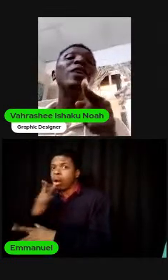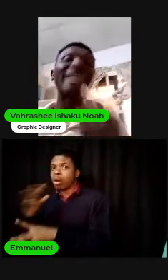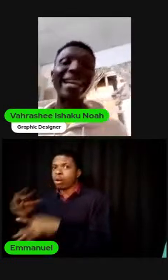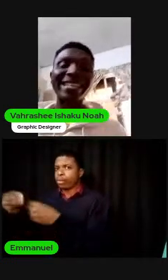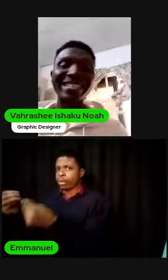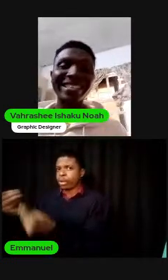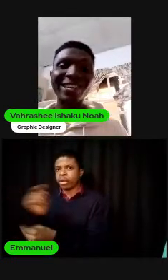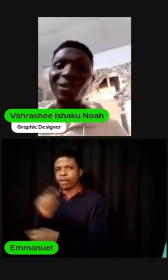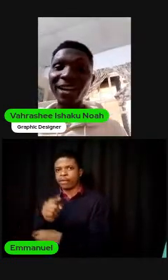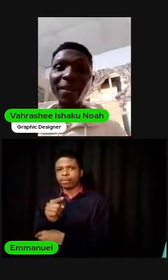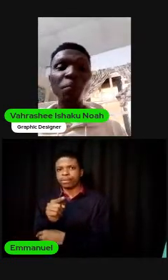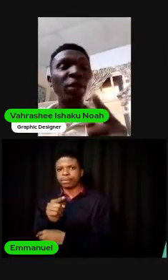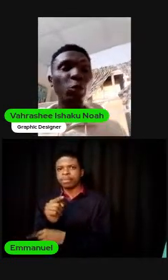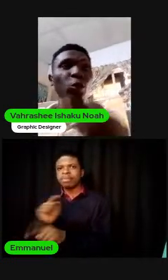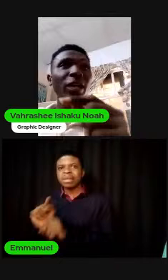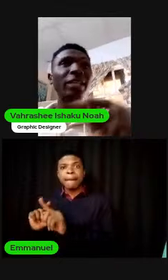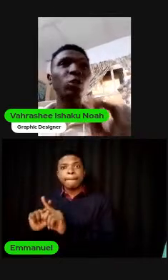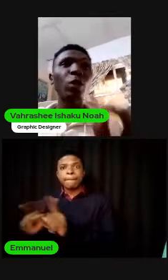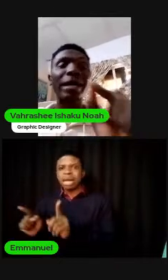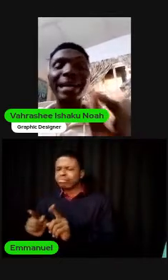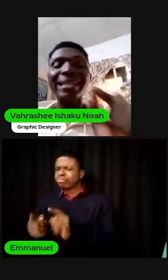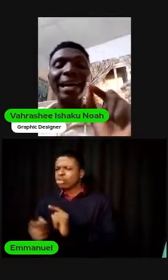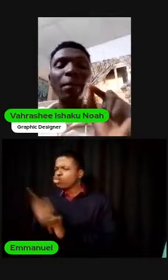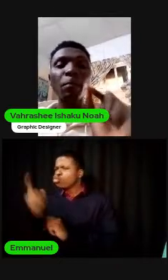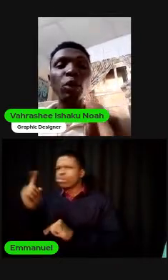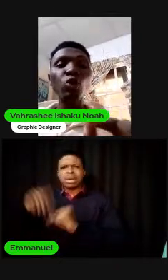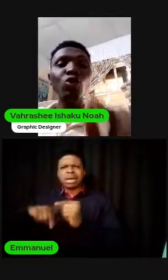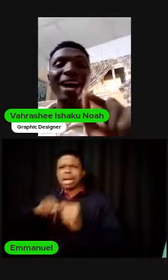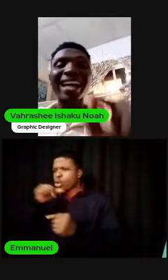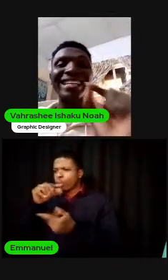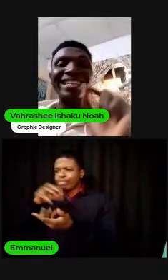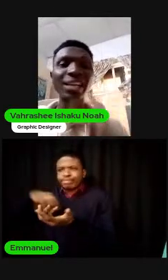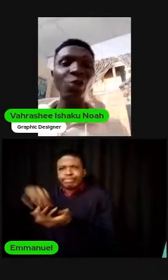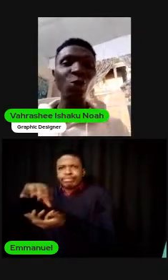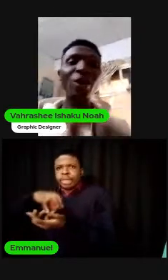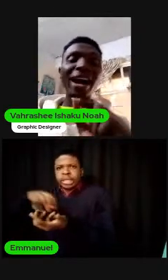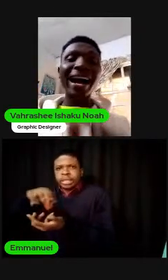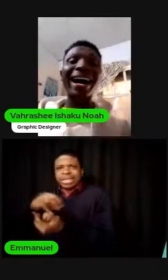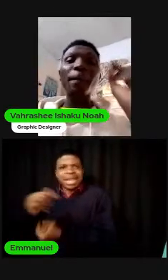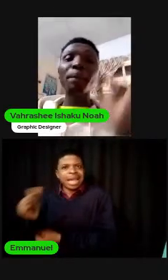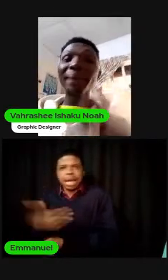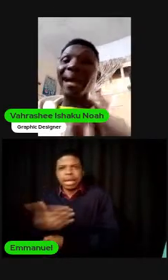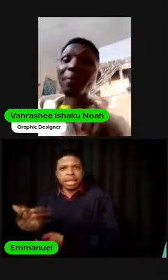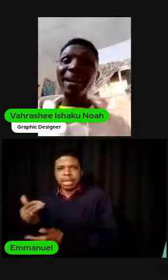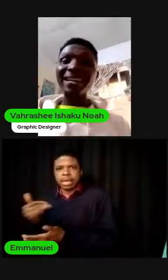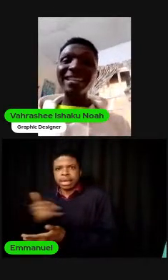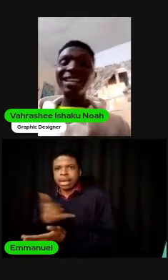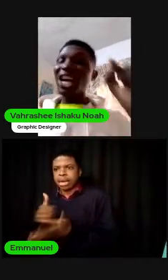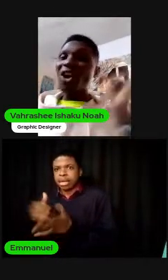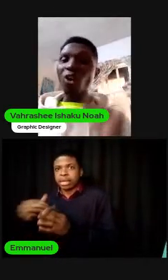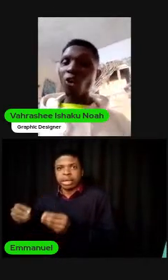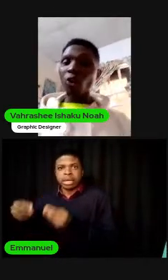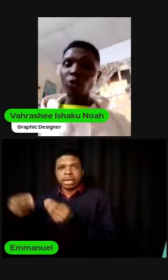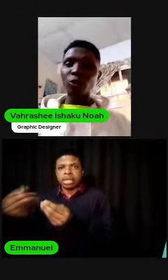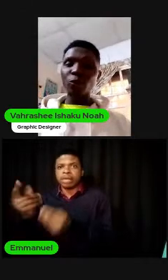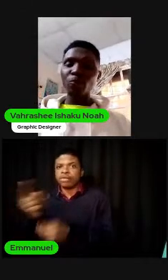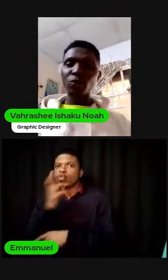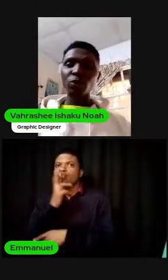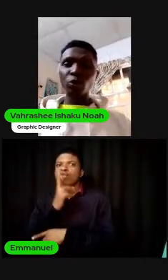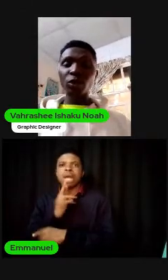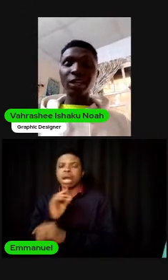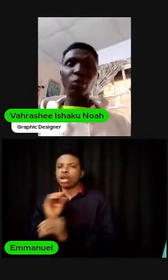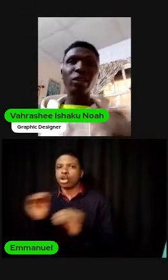give you red. Okay, so that is why red, blue, and yellow are primary